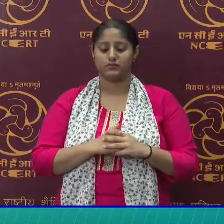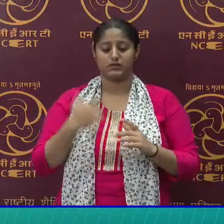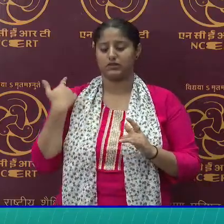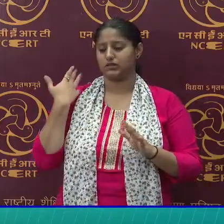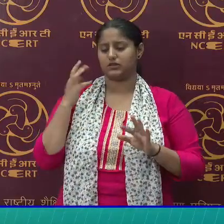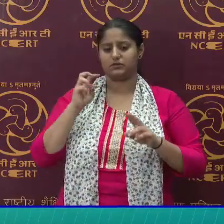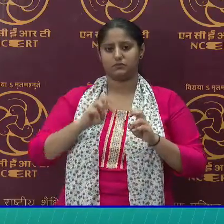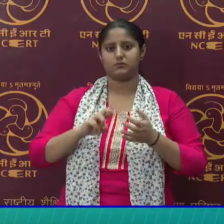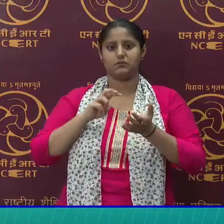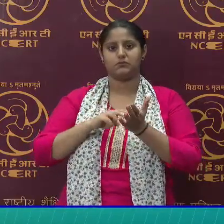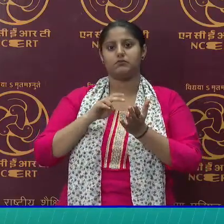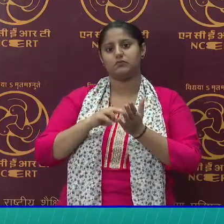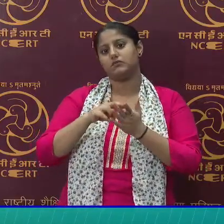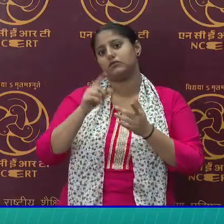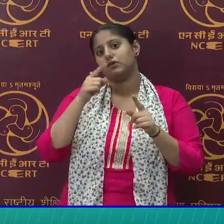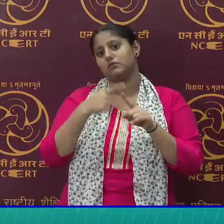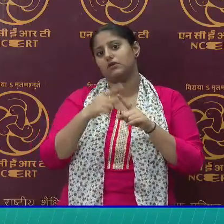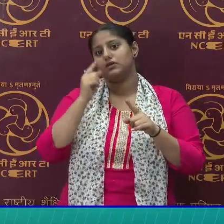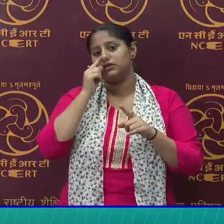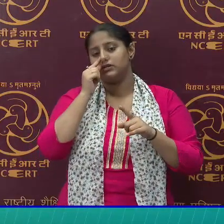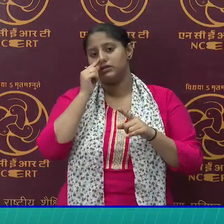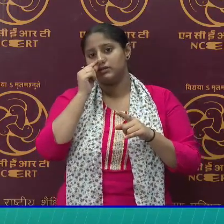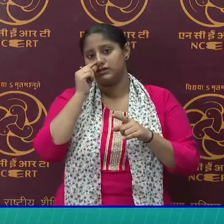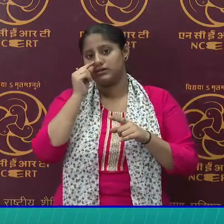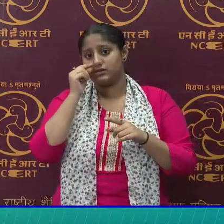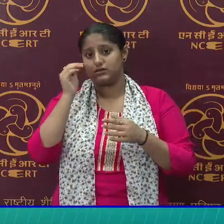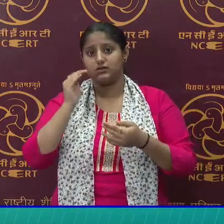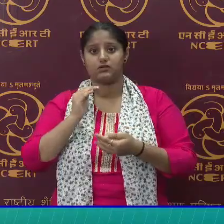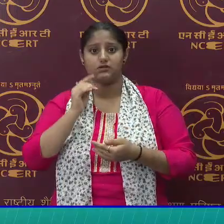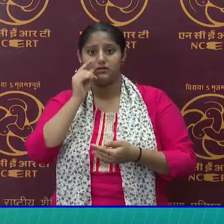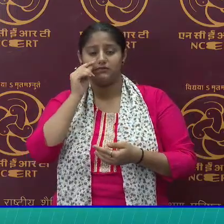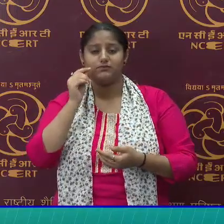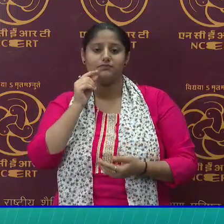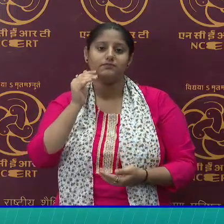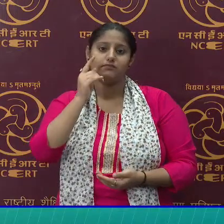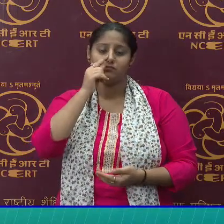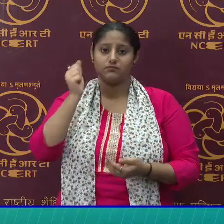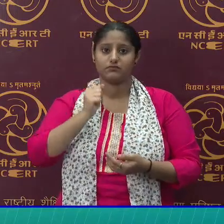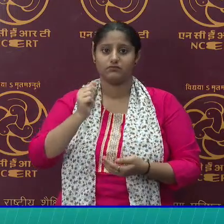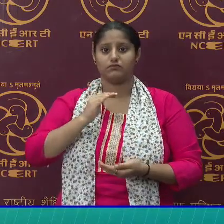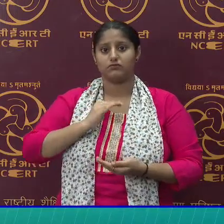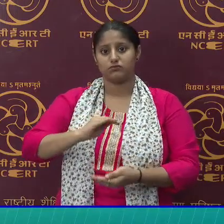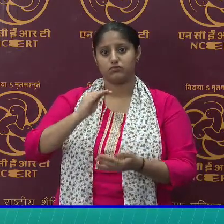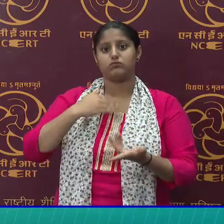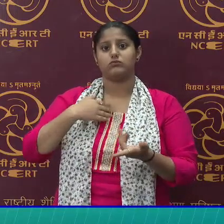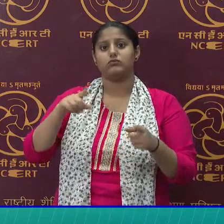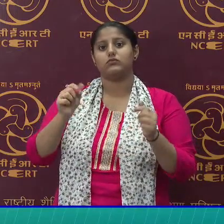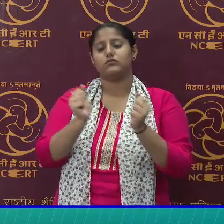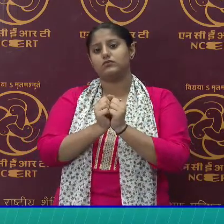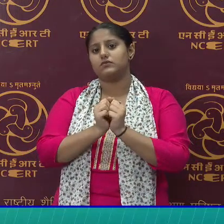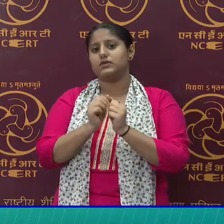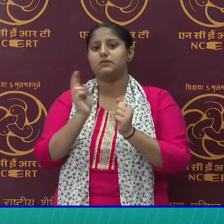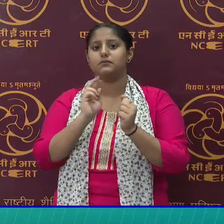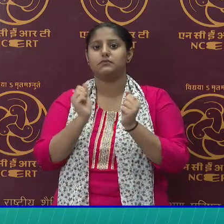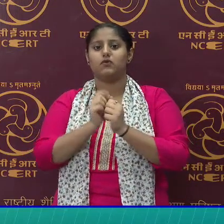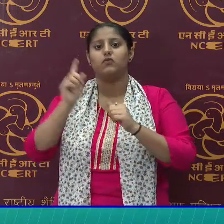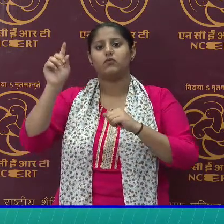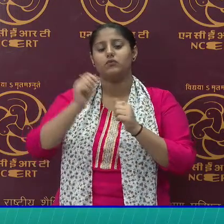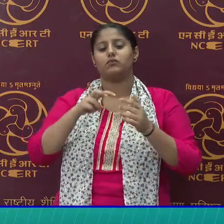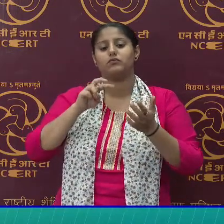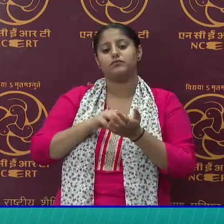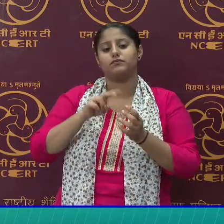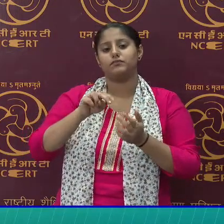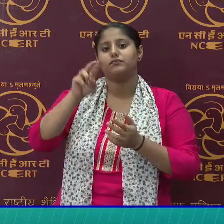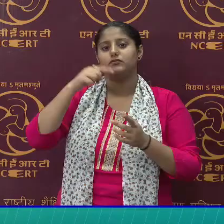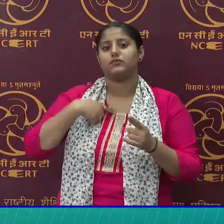walks, and his granddaughter also joins him, and he takes her on long walks. And one day he says, "Now that